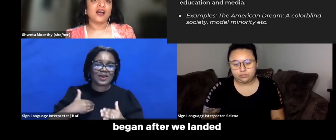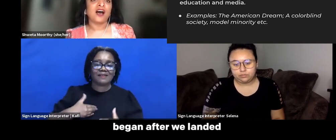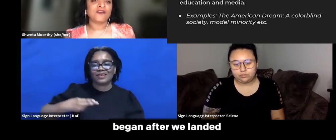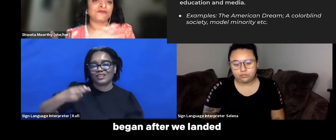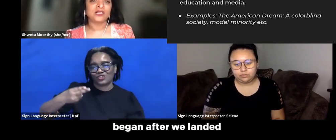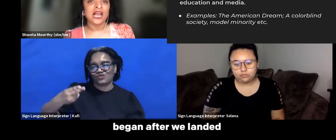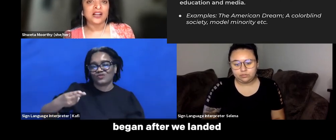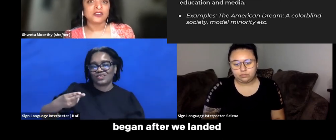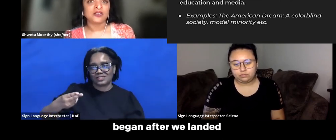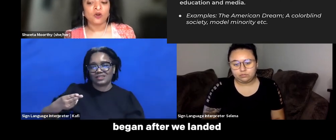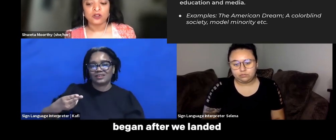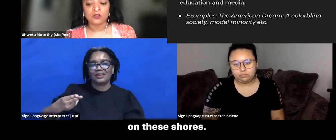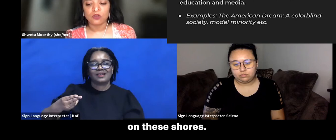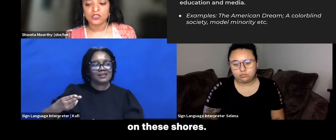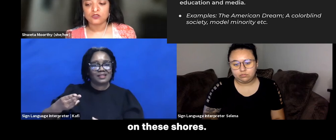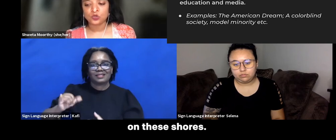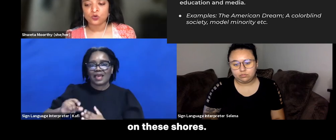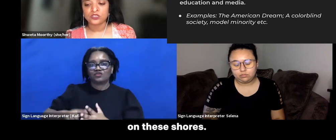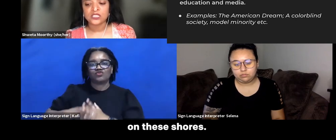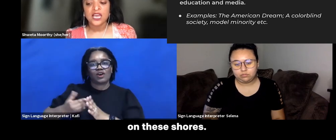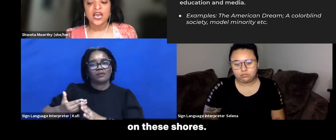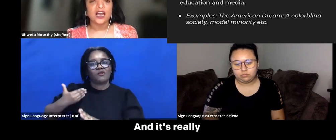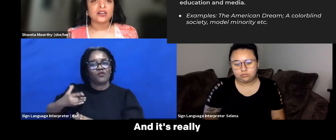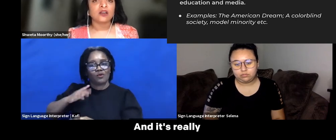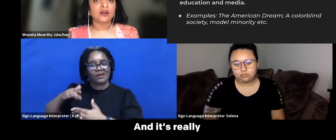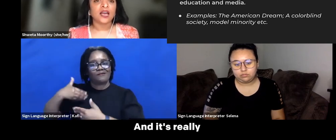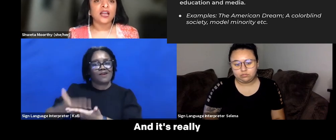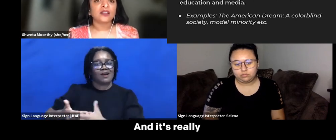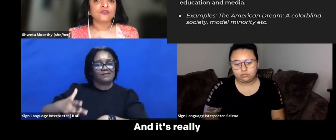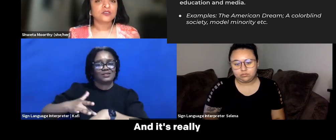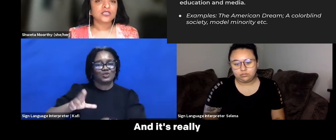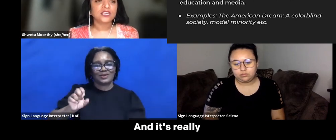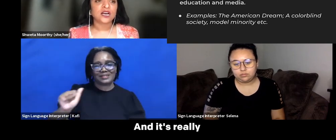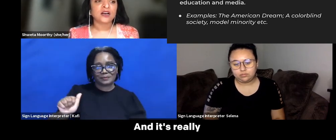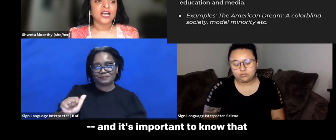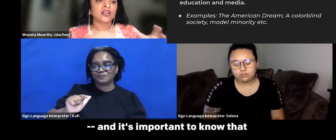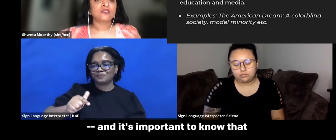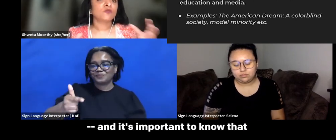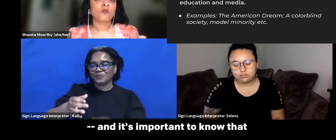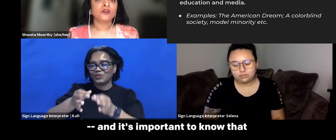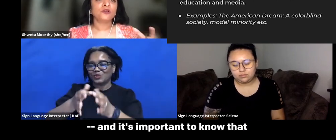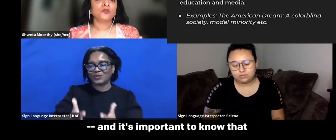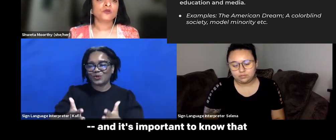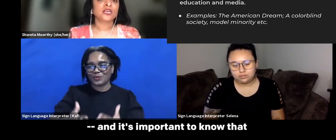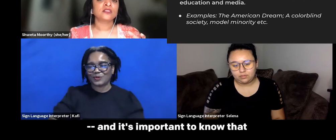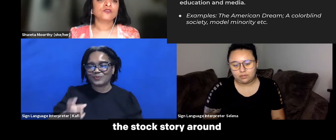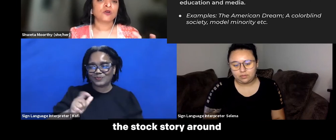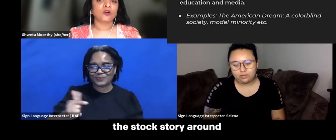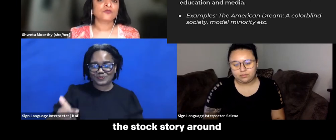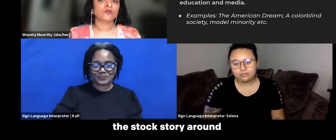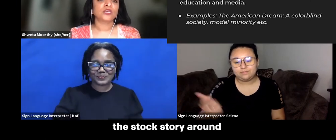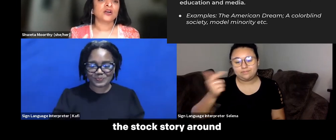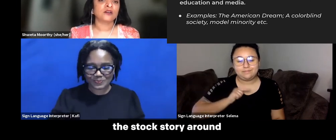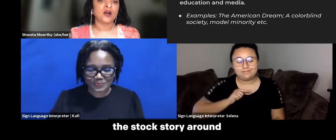began after we landed on these shores. And it's really, and it's important to know that this